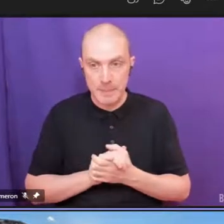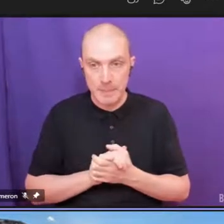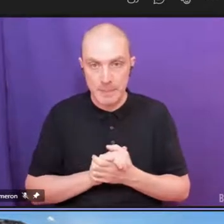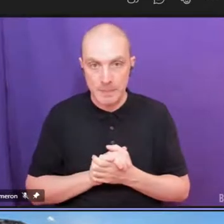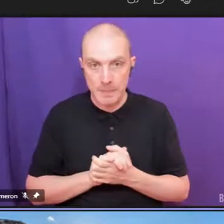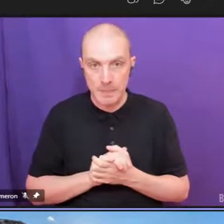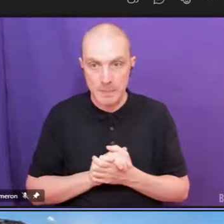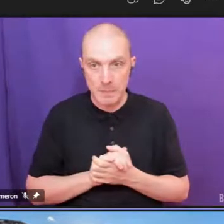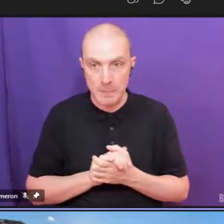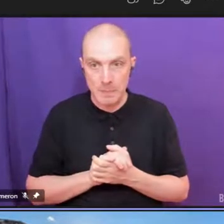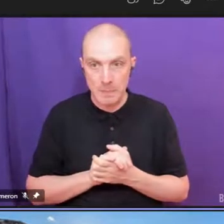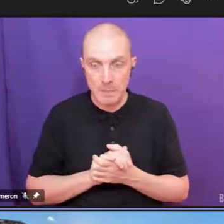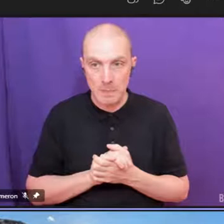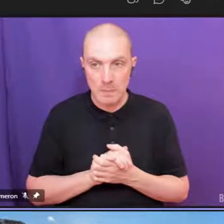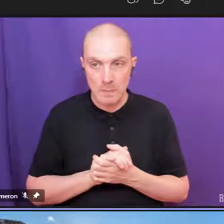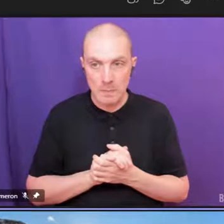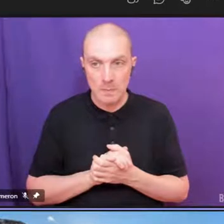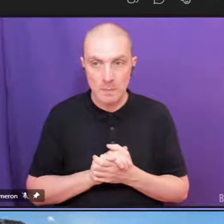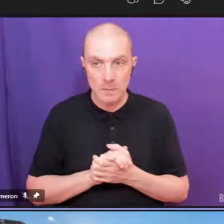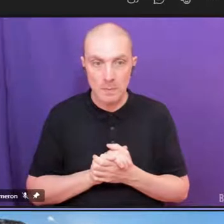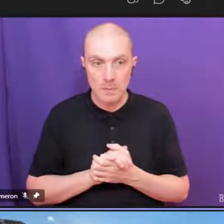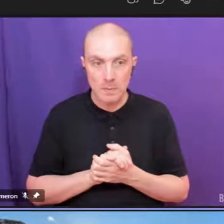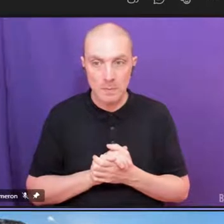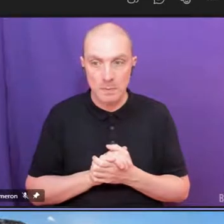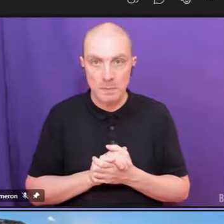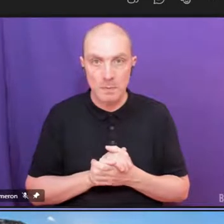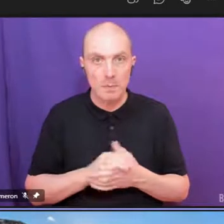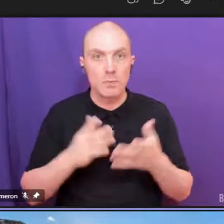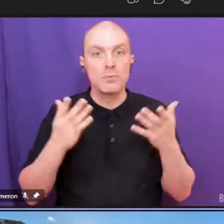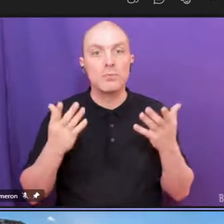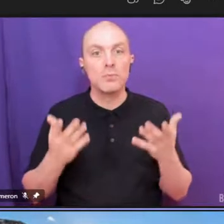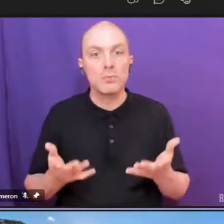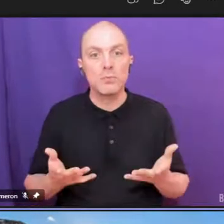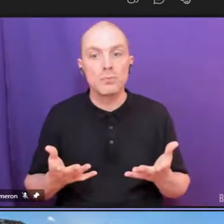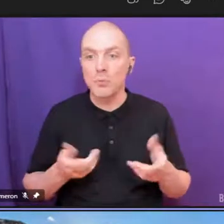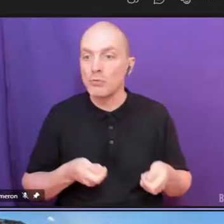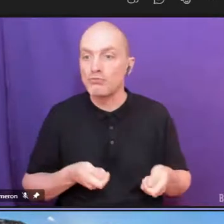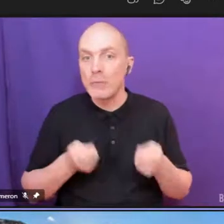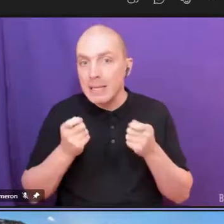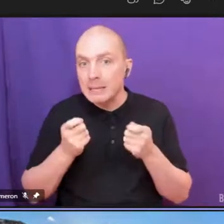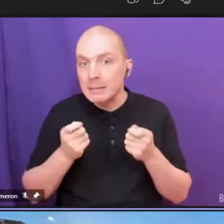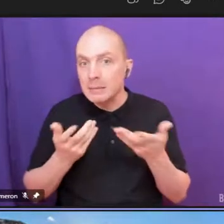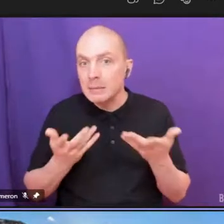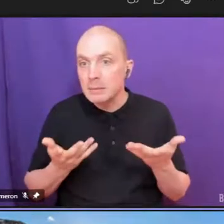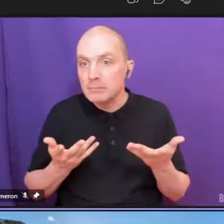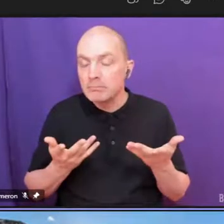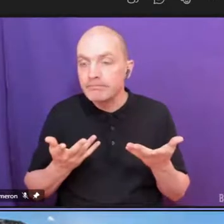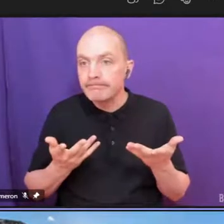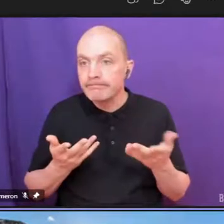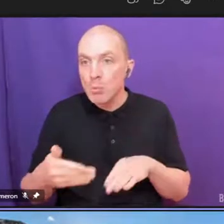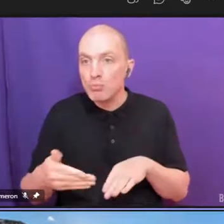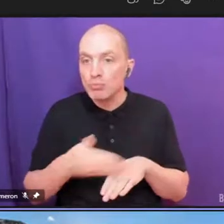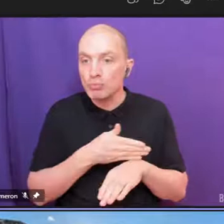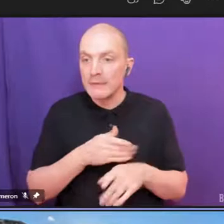Do we have any items to raise from the minutes of the previous meeting?